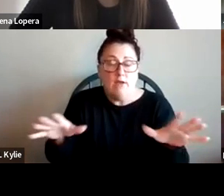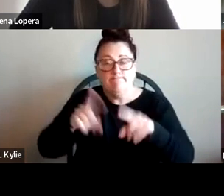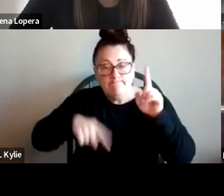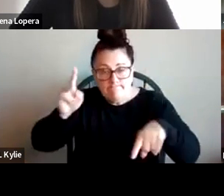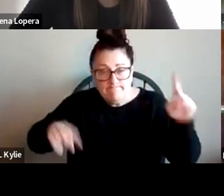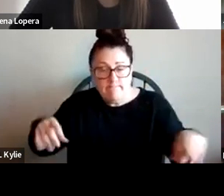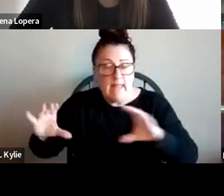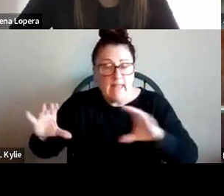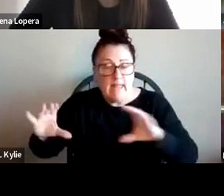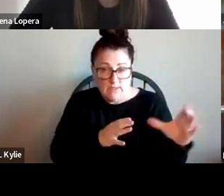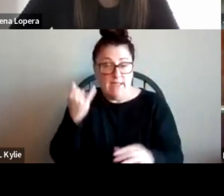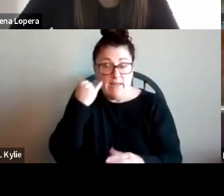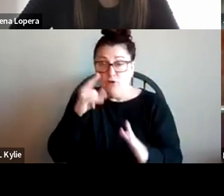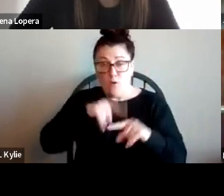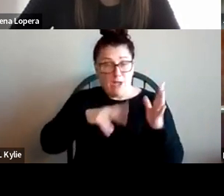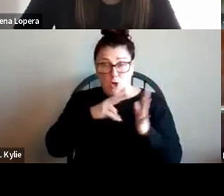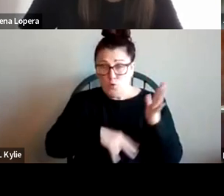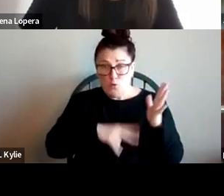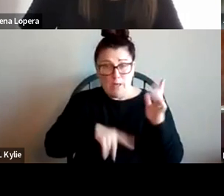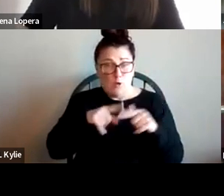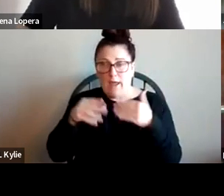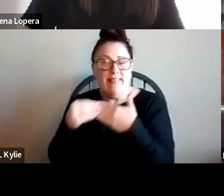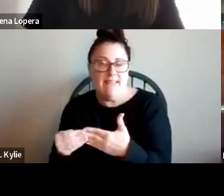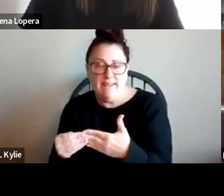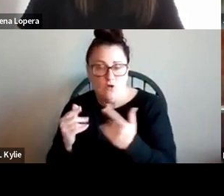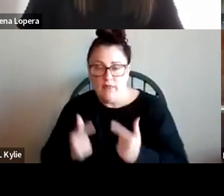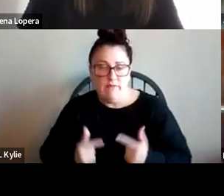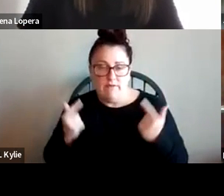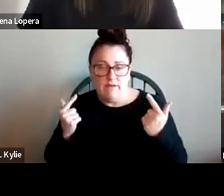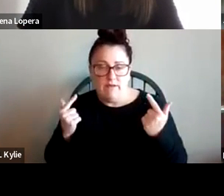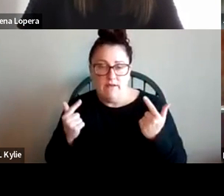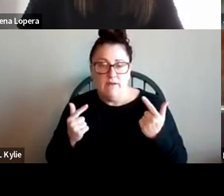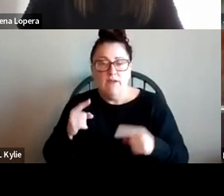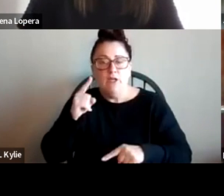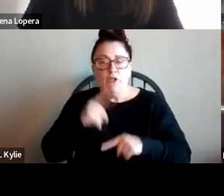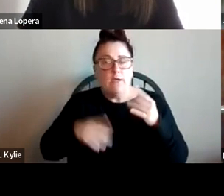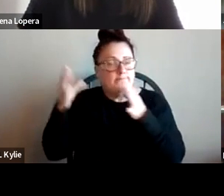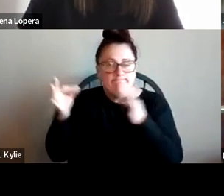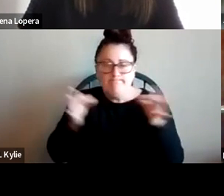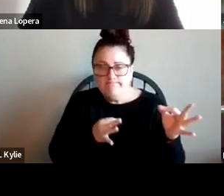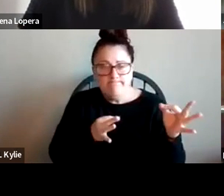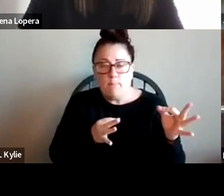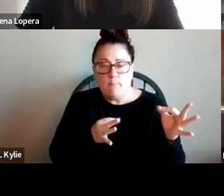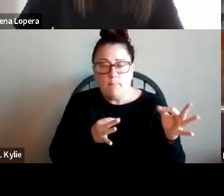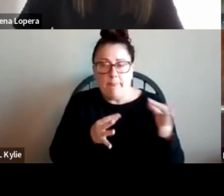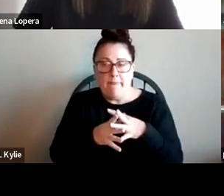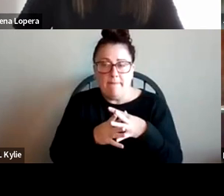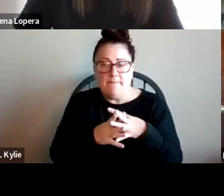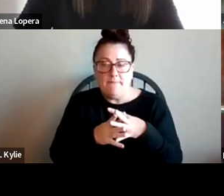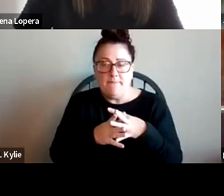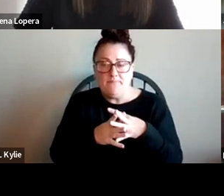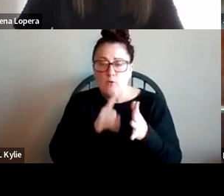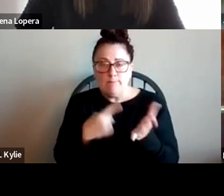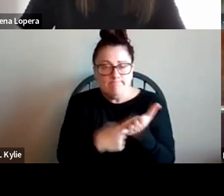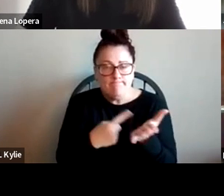areas. If you cannot read, you cannot lead your life and you cannot make informed decisions. And so we need to really